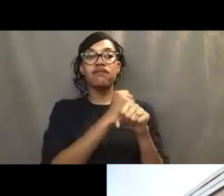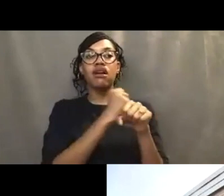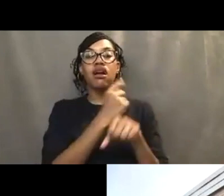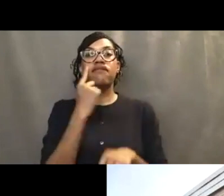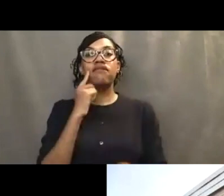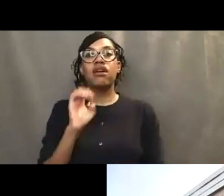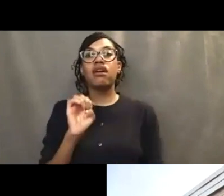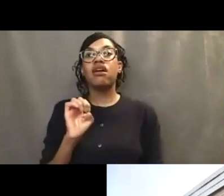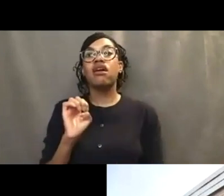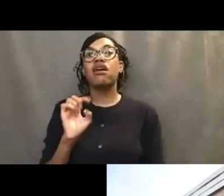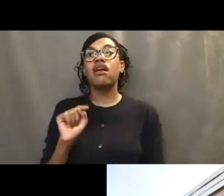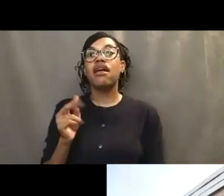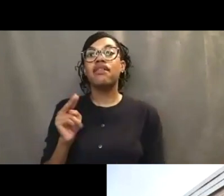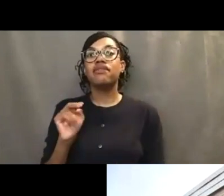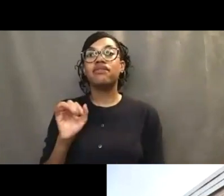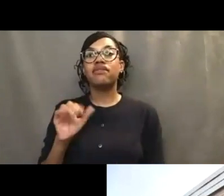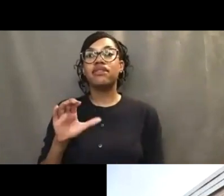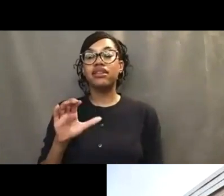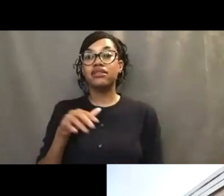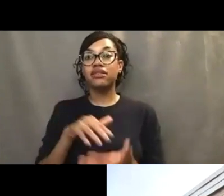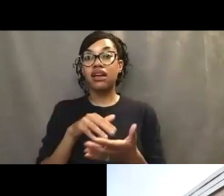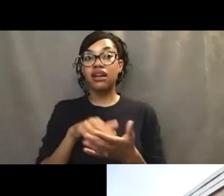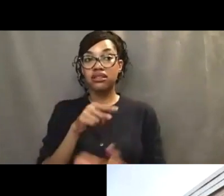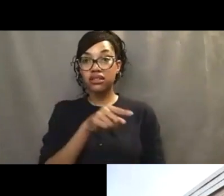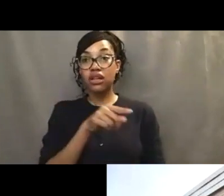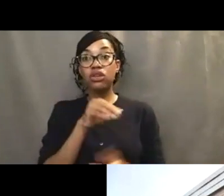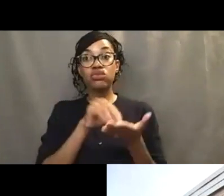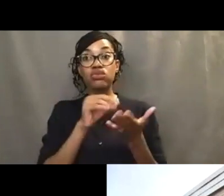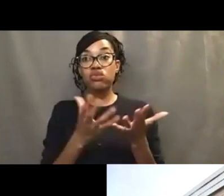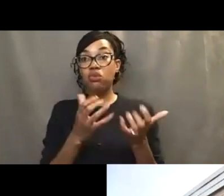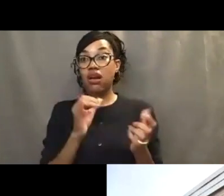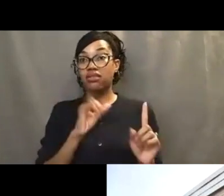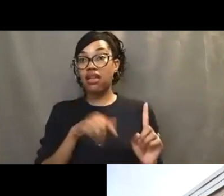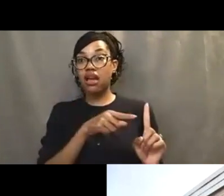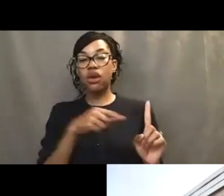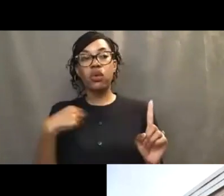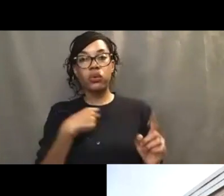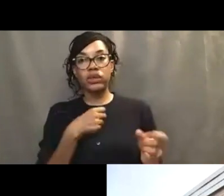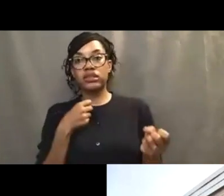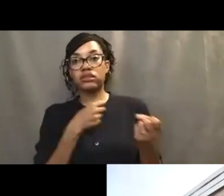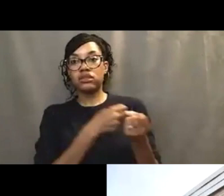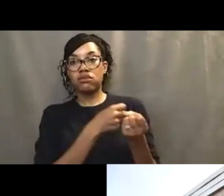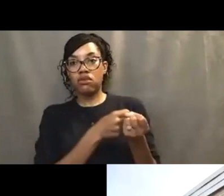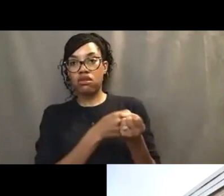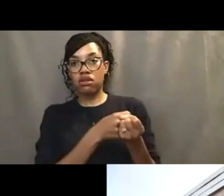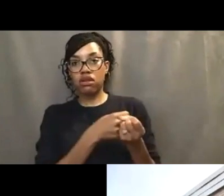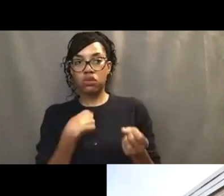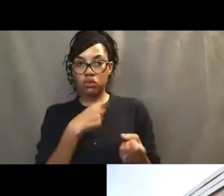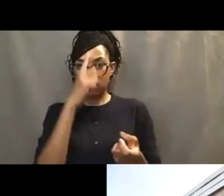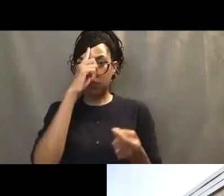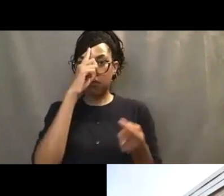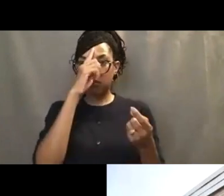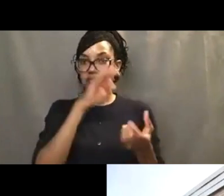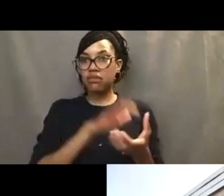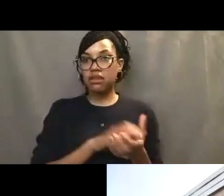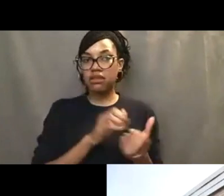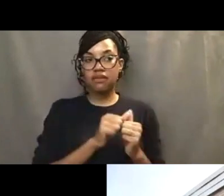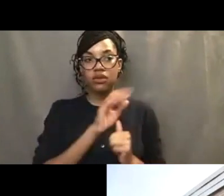up. So it's kind of like, hey, the students want this, MTEA believes in this, and we're going to let you know